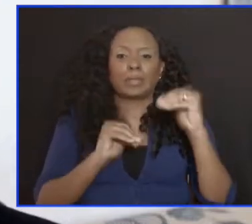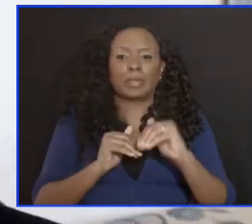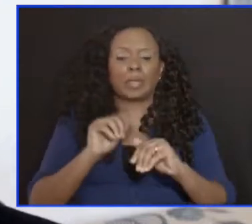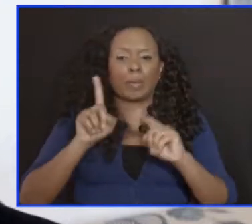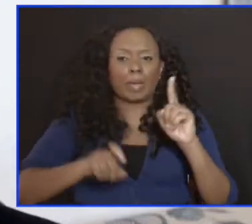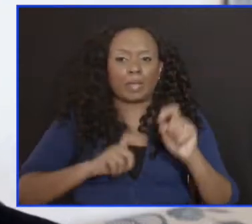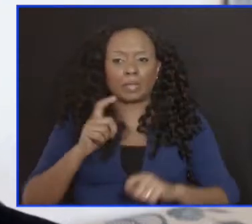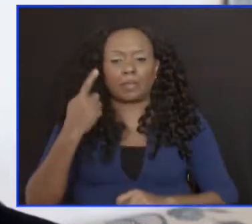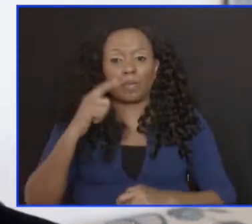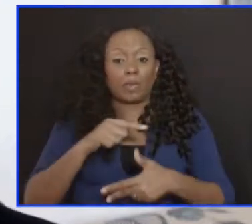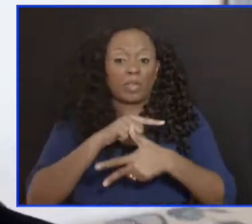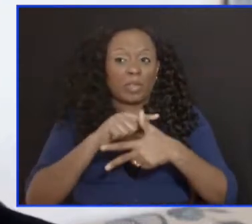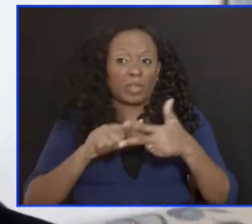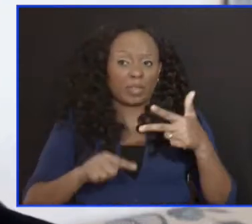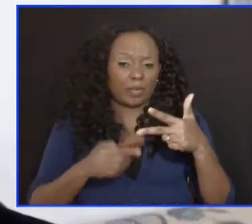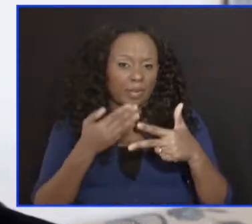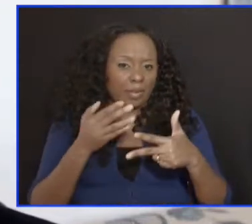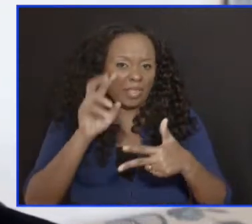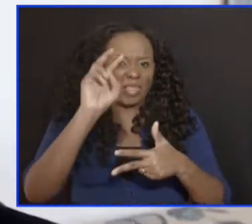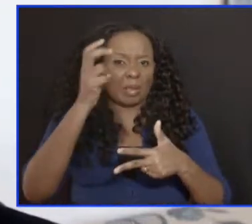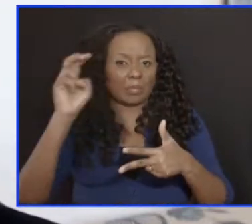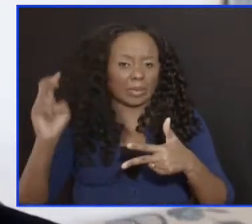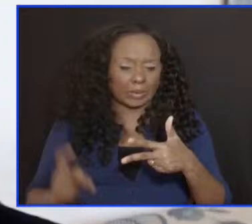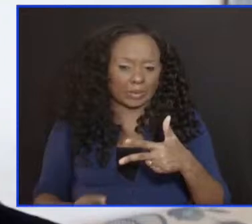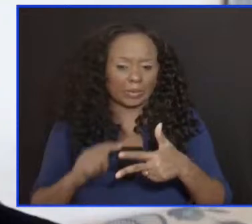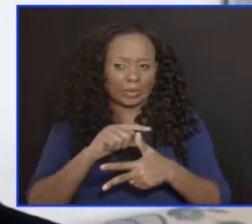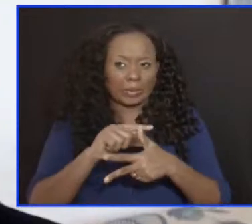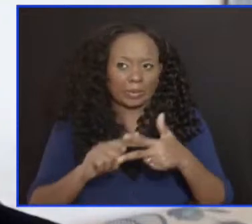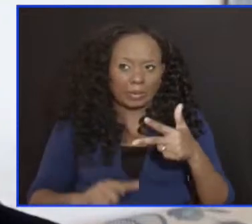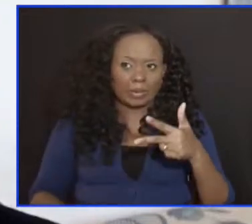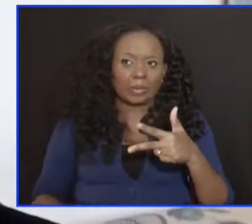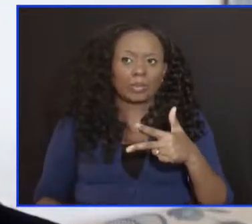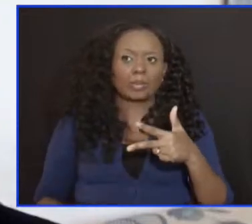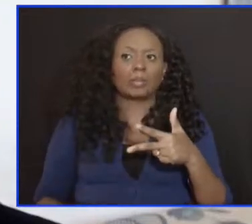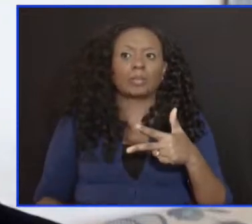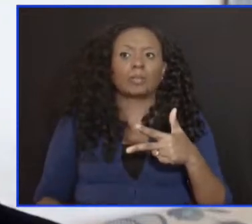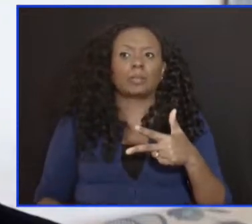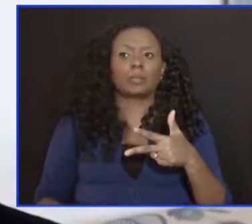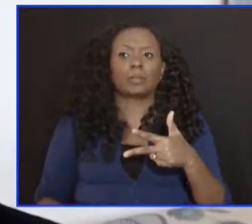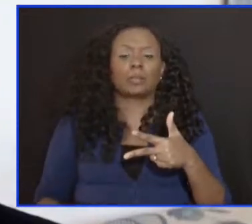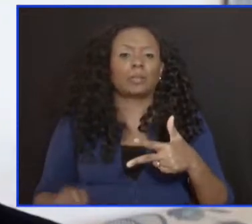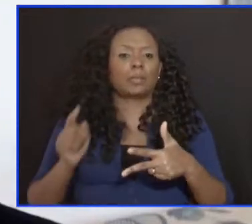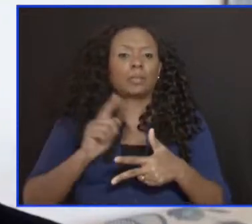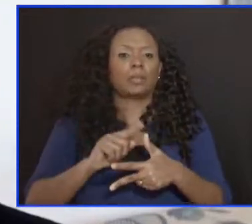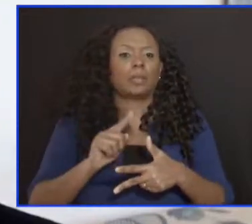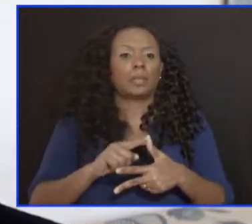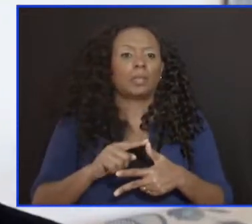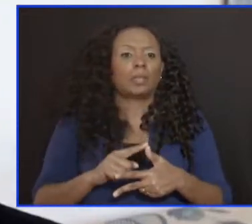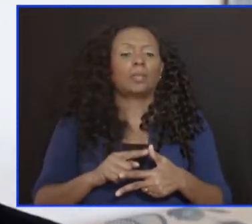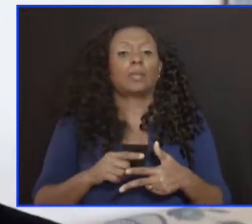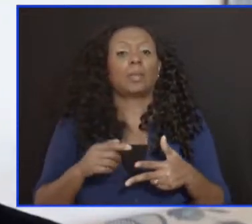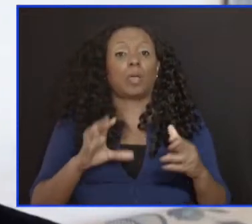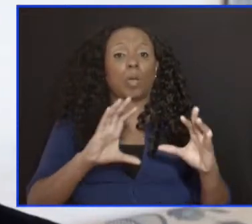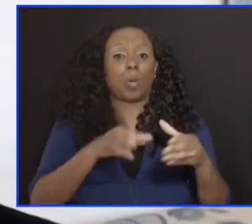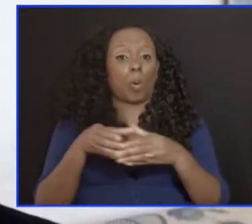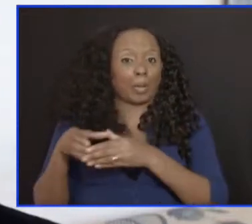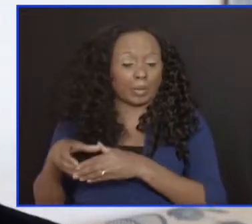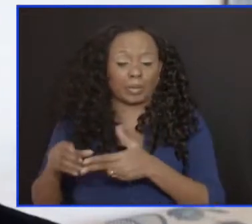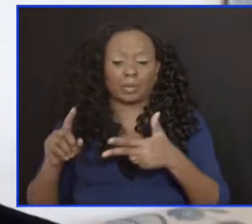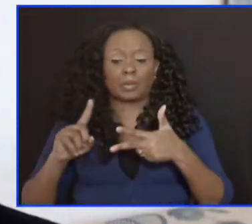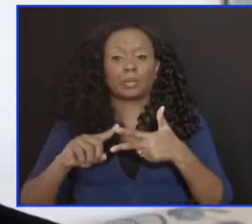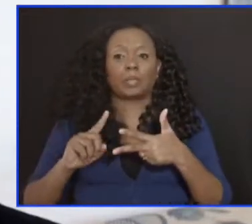questions to the three subjects that we have on the agenda today: the end of routine quarantine,